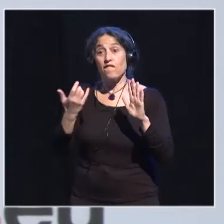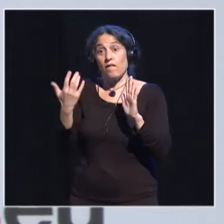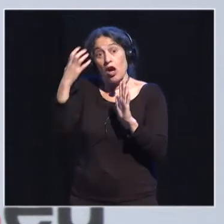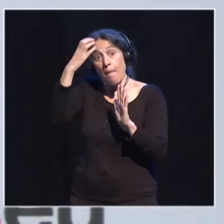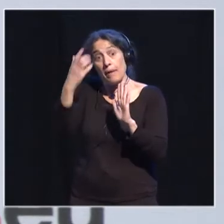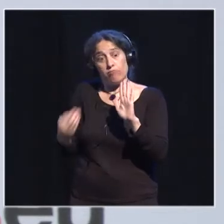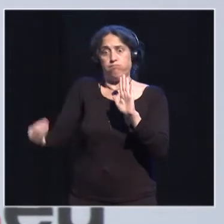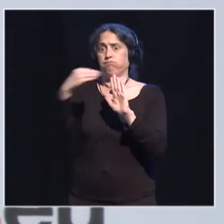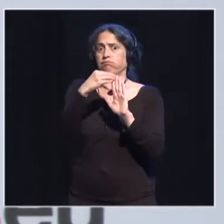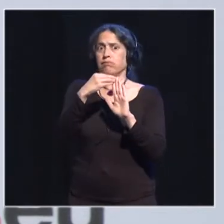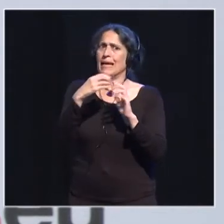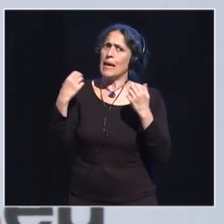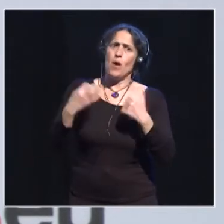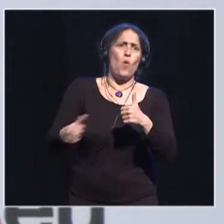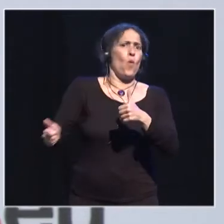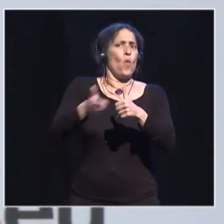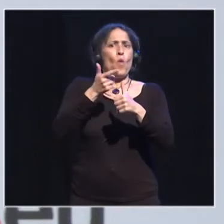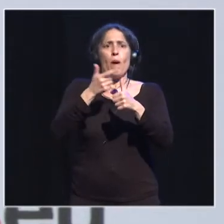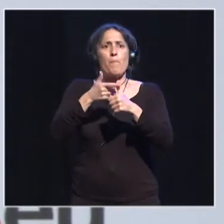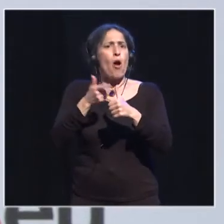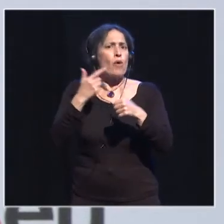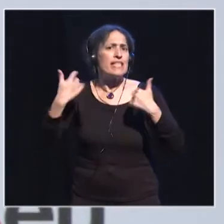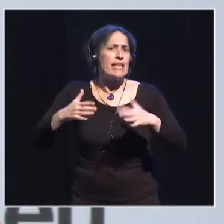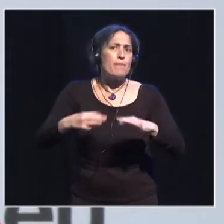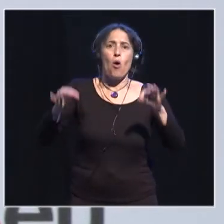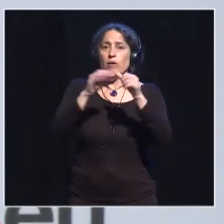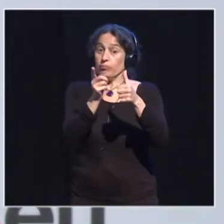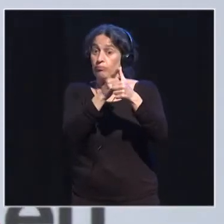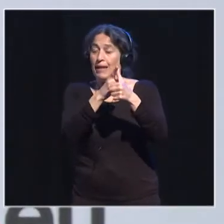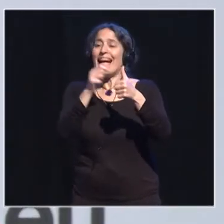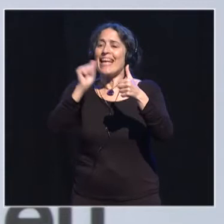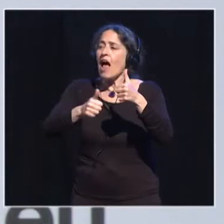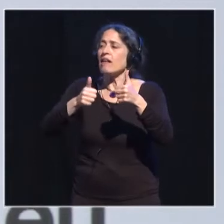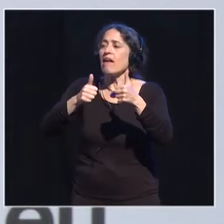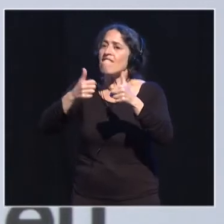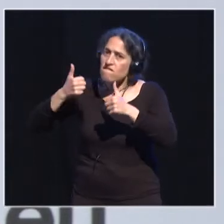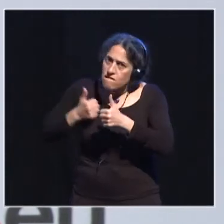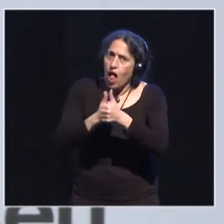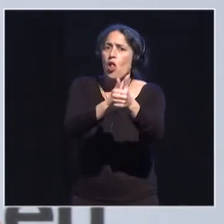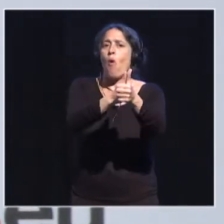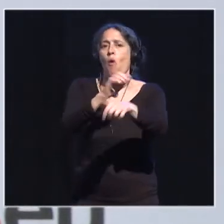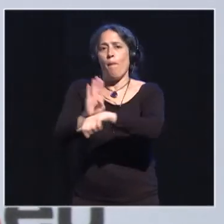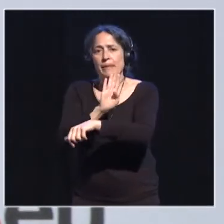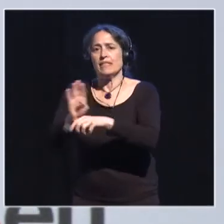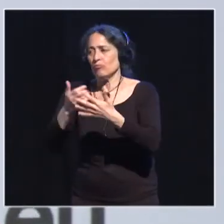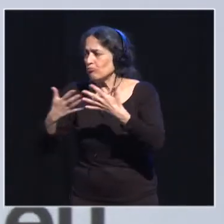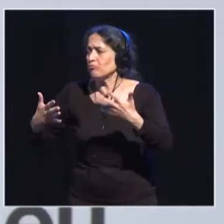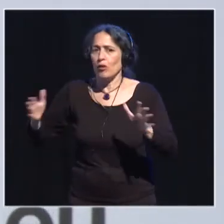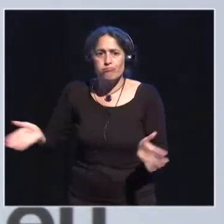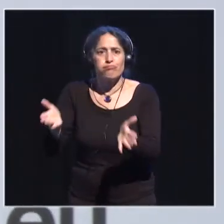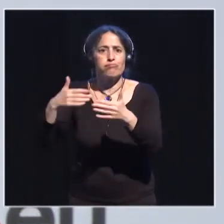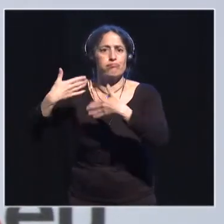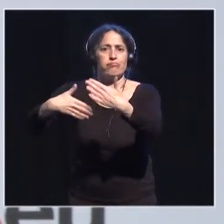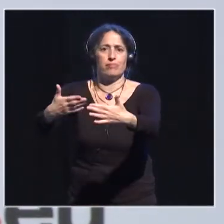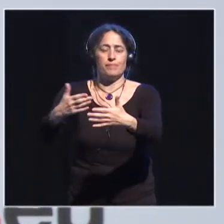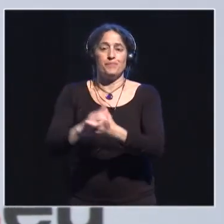networks, but also in terms of enabling digitization at the level of industries. So to give you an example, and I will conclude on this.